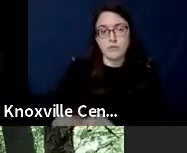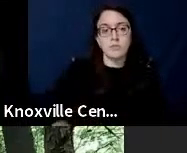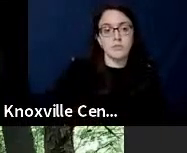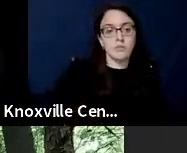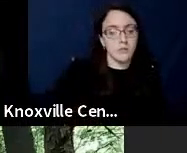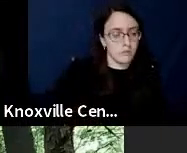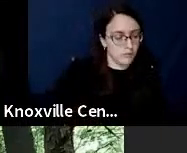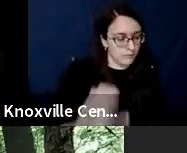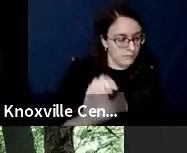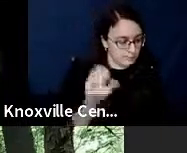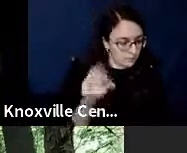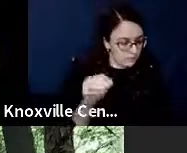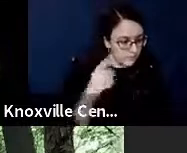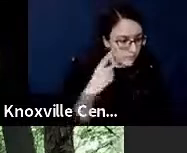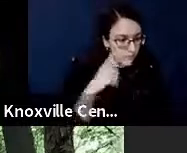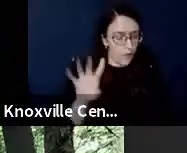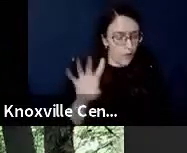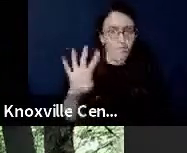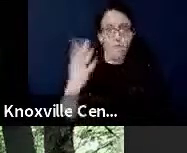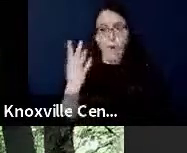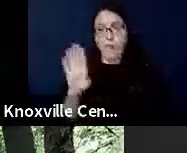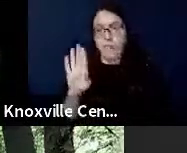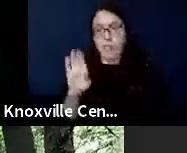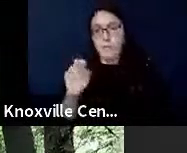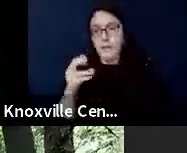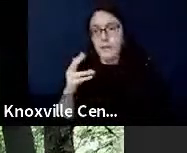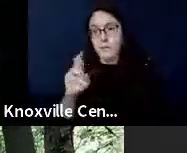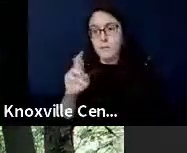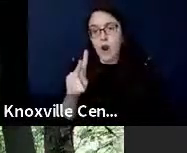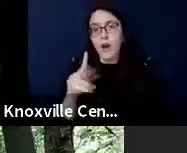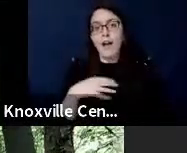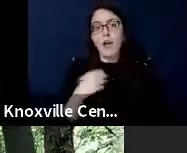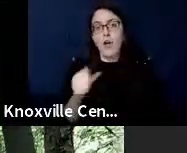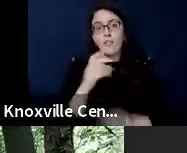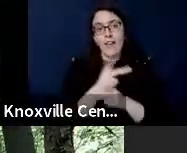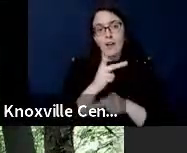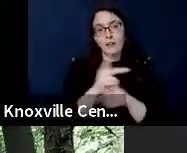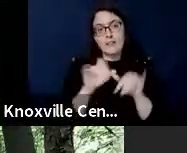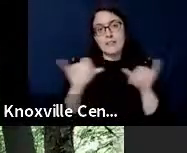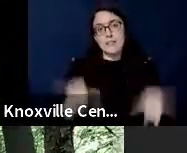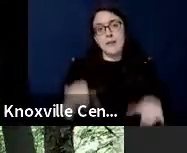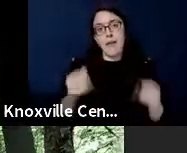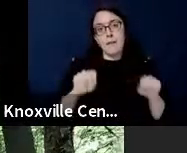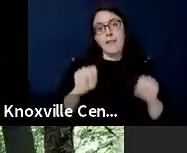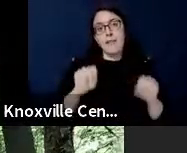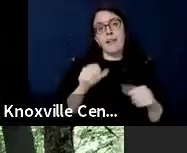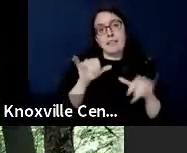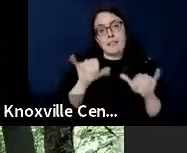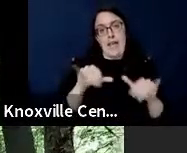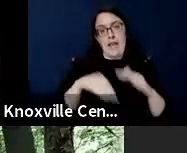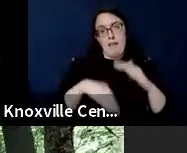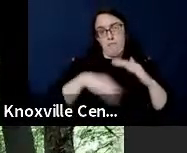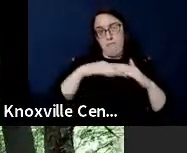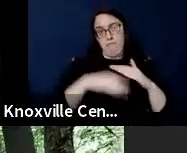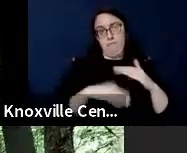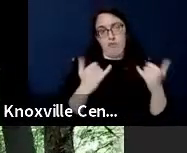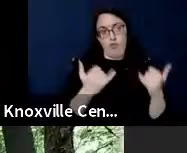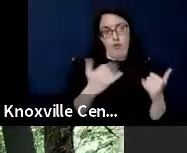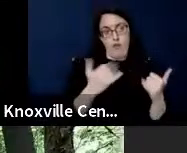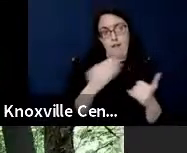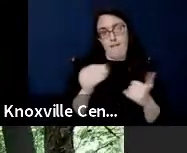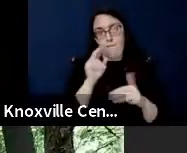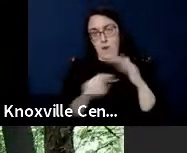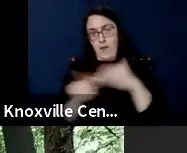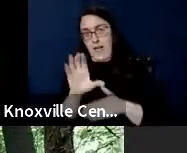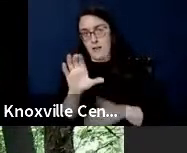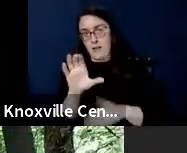So for our fourth benchmark, healthcare system capabilities remain within current and forecasted surge capacity. During this